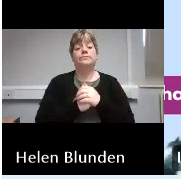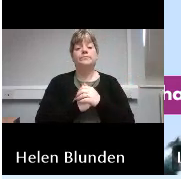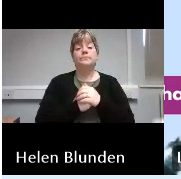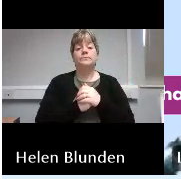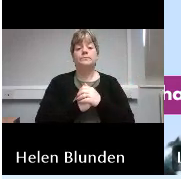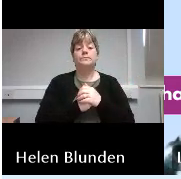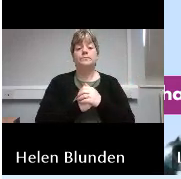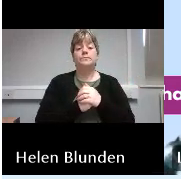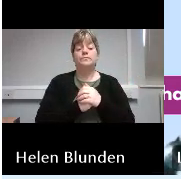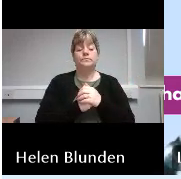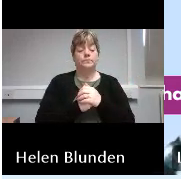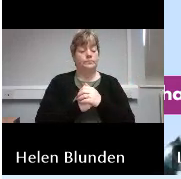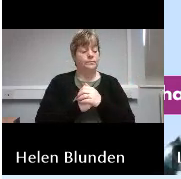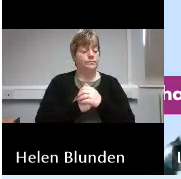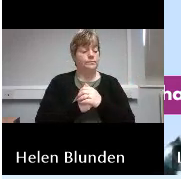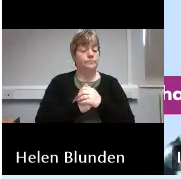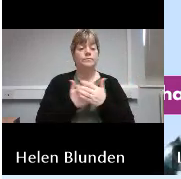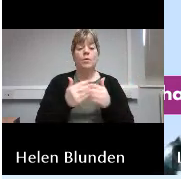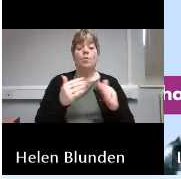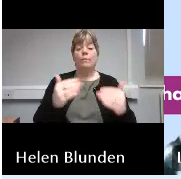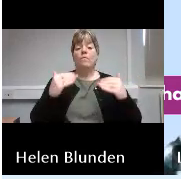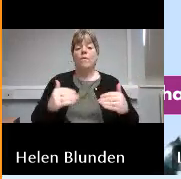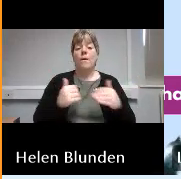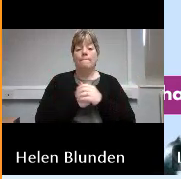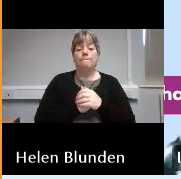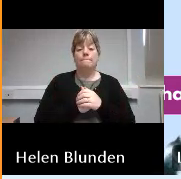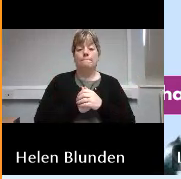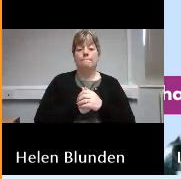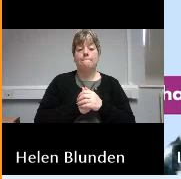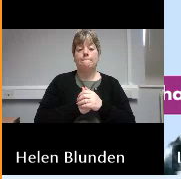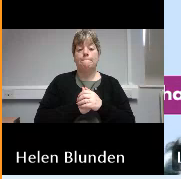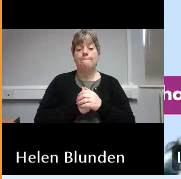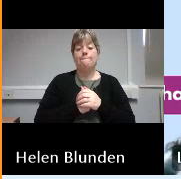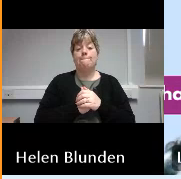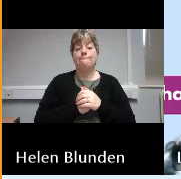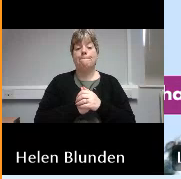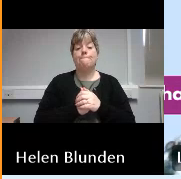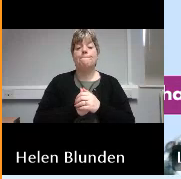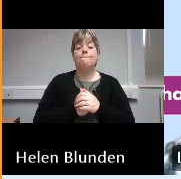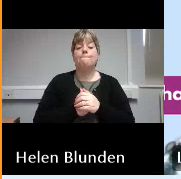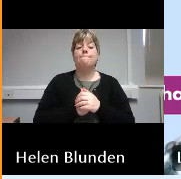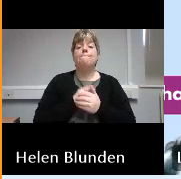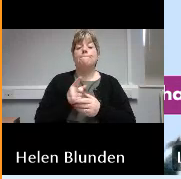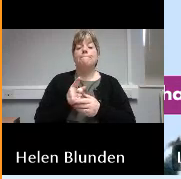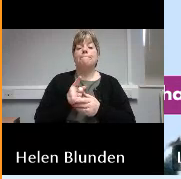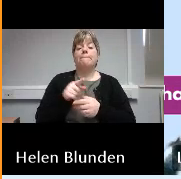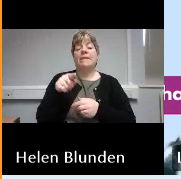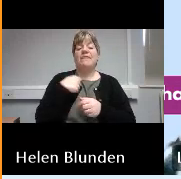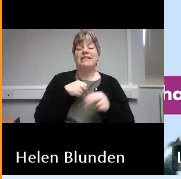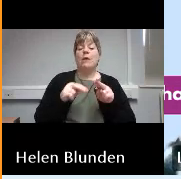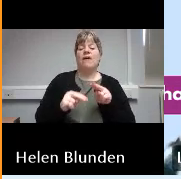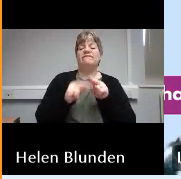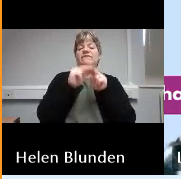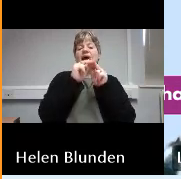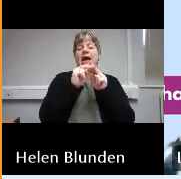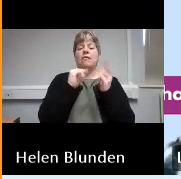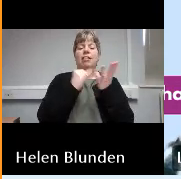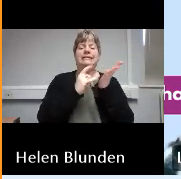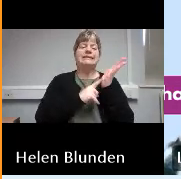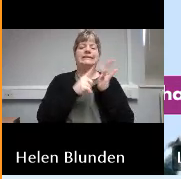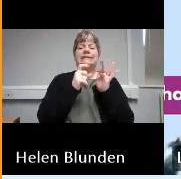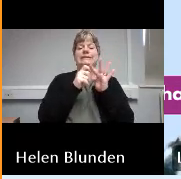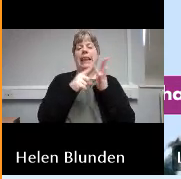Okay, we're going to, if we move on to the next slide, please, Maggie. So we have final Slido